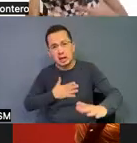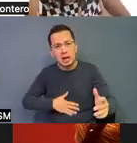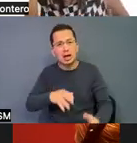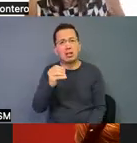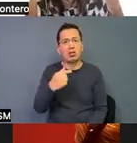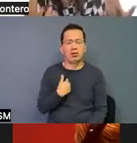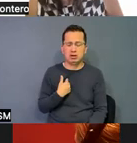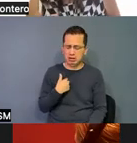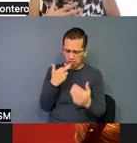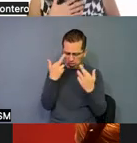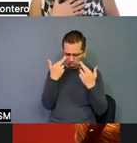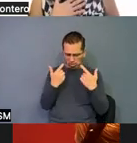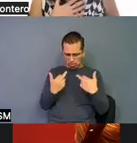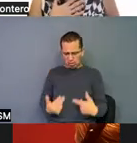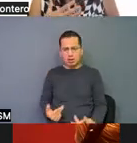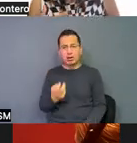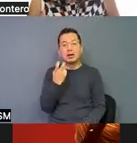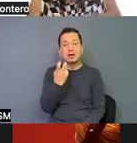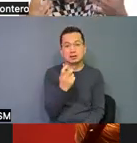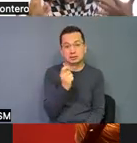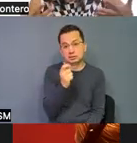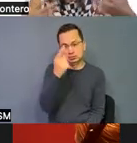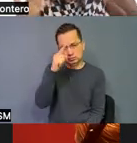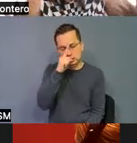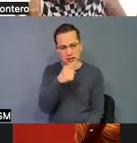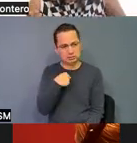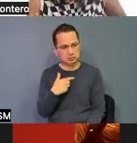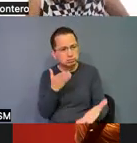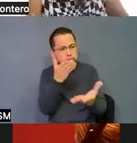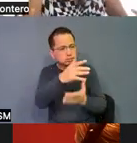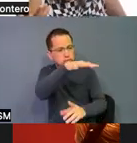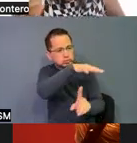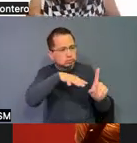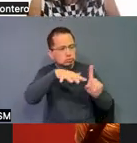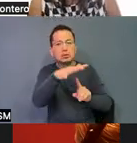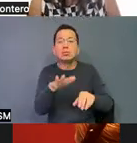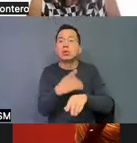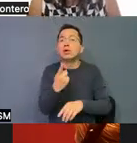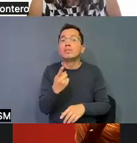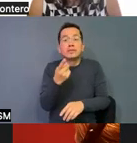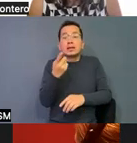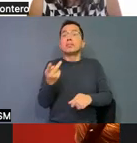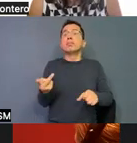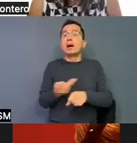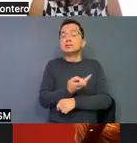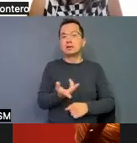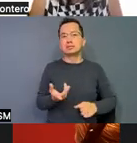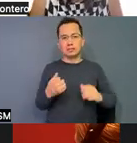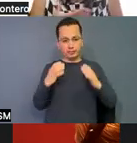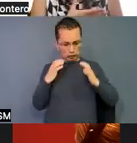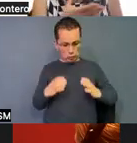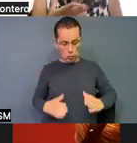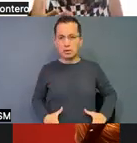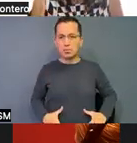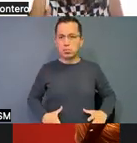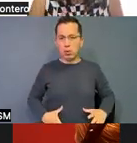you are in overload. Your bodily system is being overloaded by demands, and there's so much the body can do. So